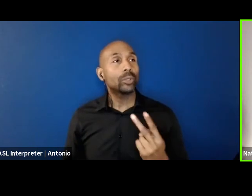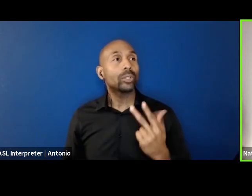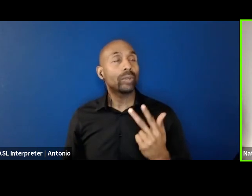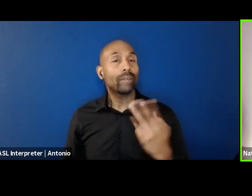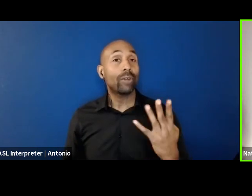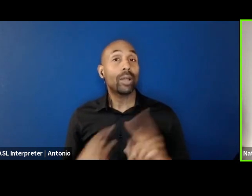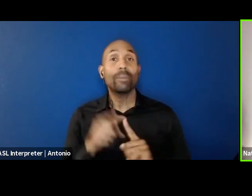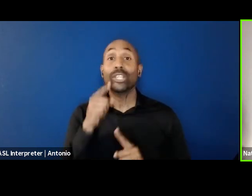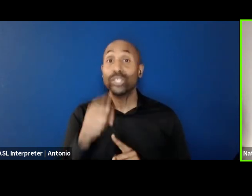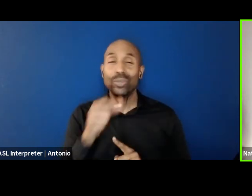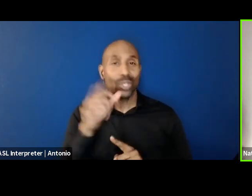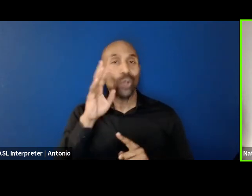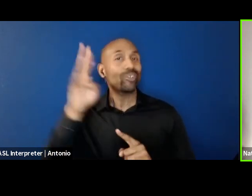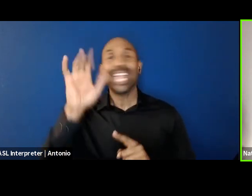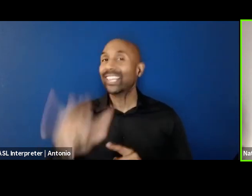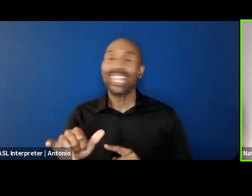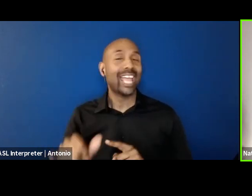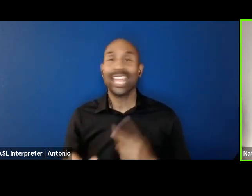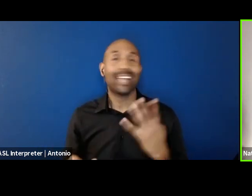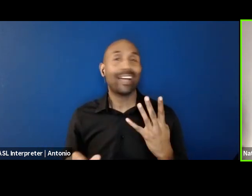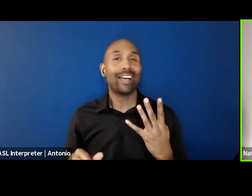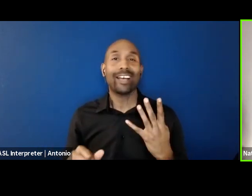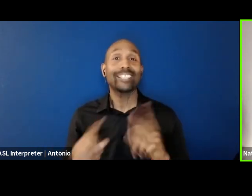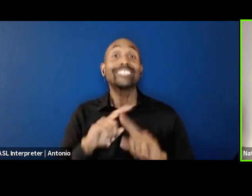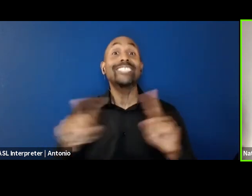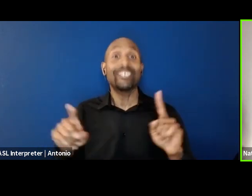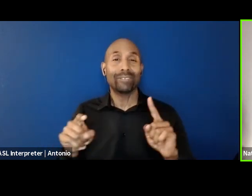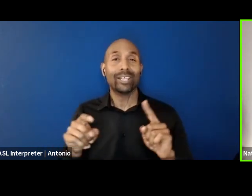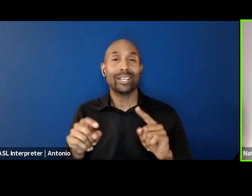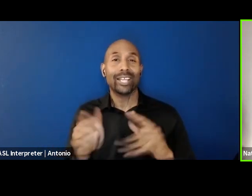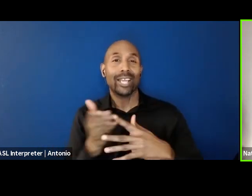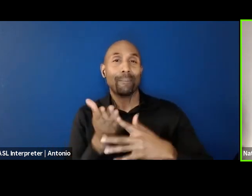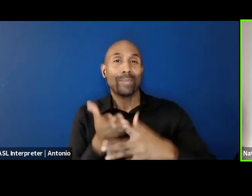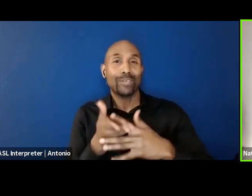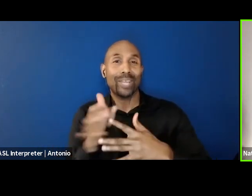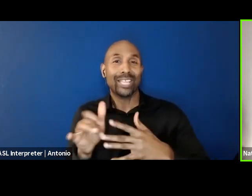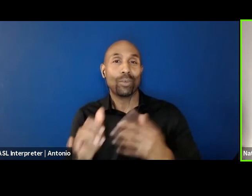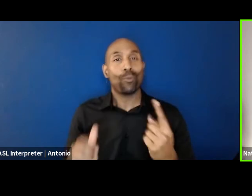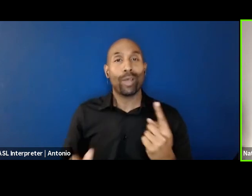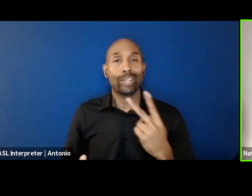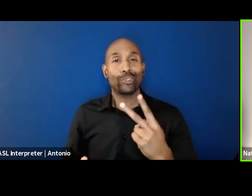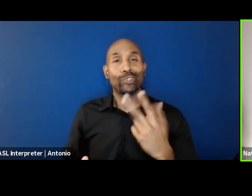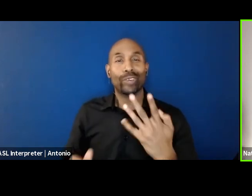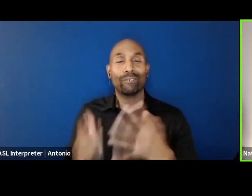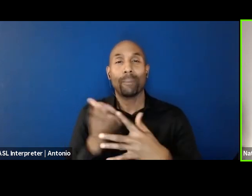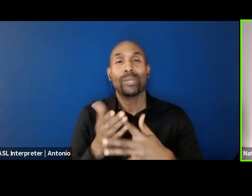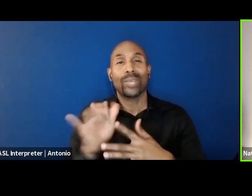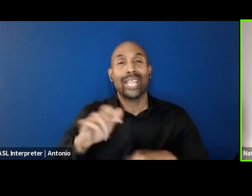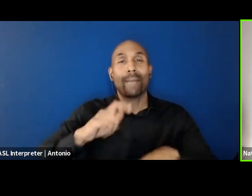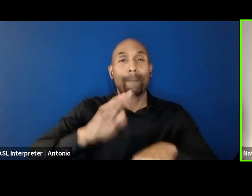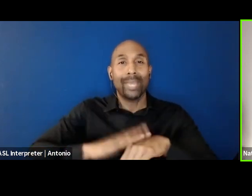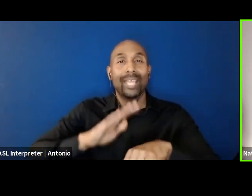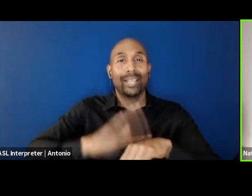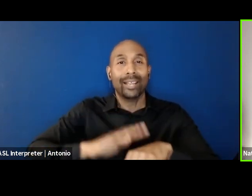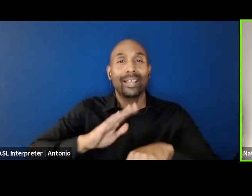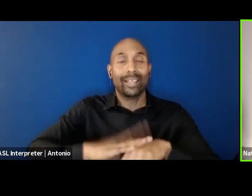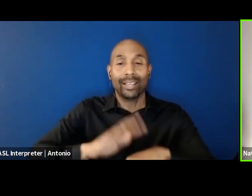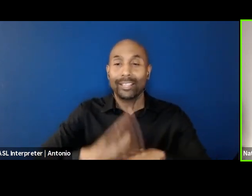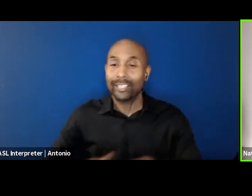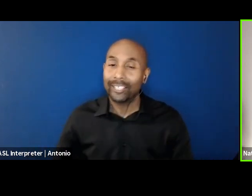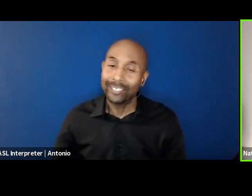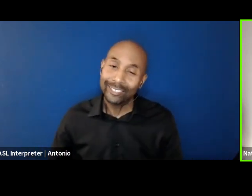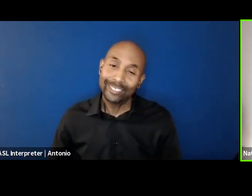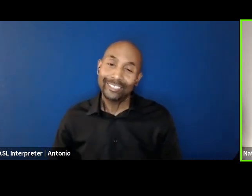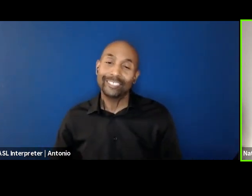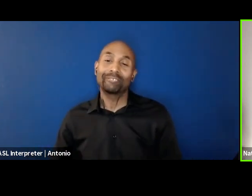Away from founded no polis we knew, the opposition of church to state, Mingus's nerve church, nerve